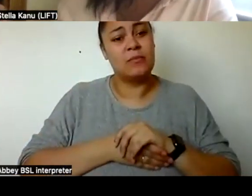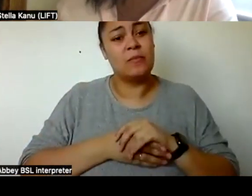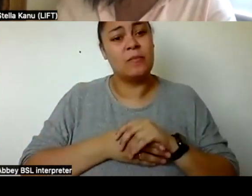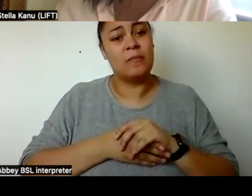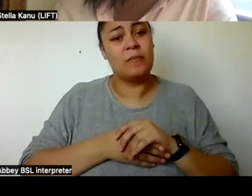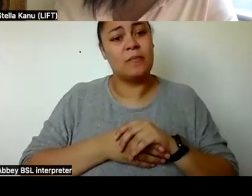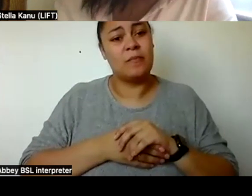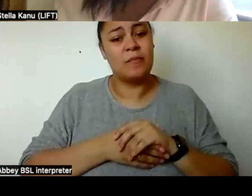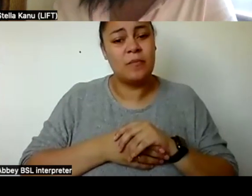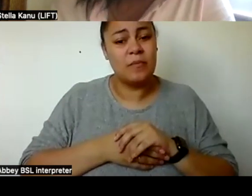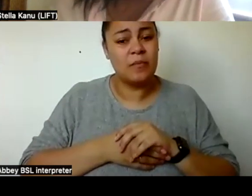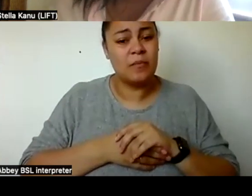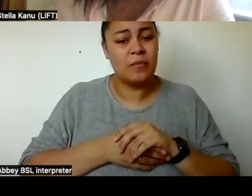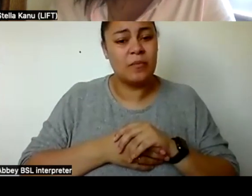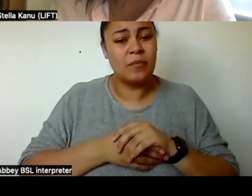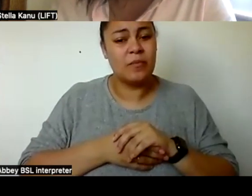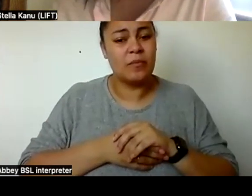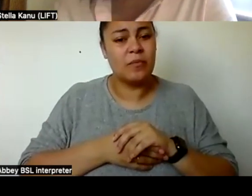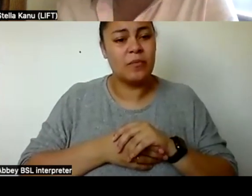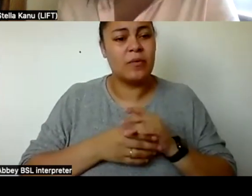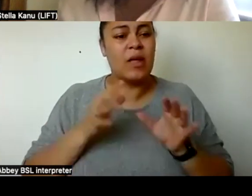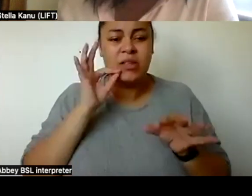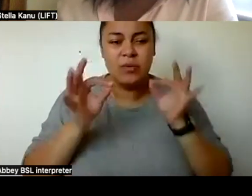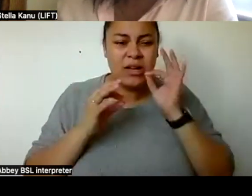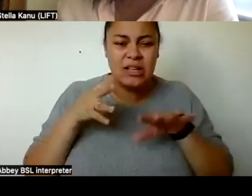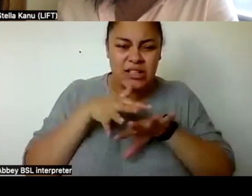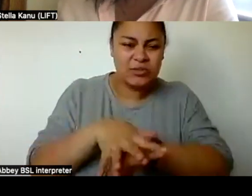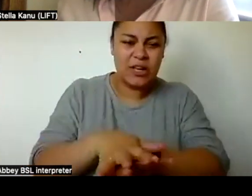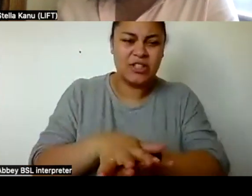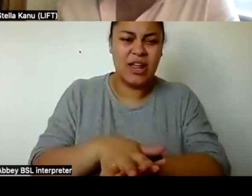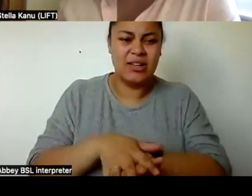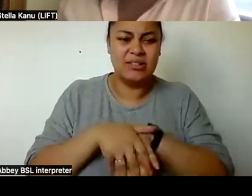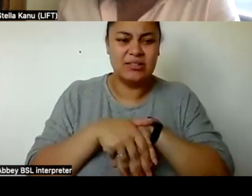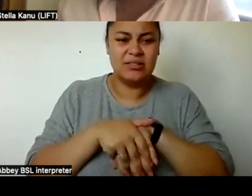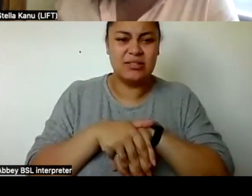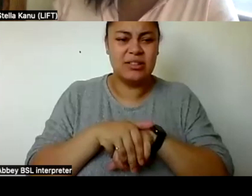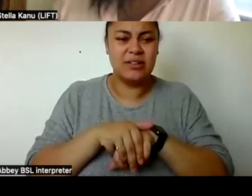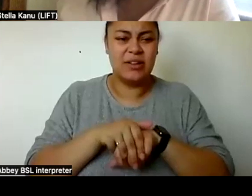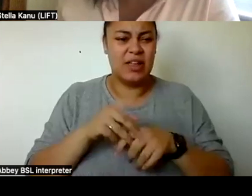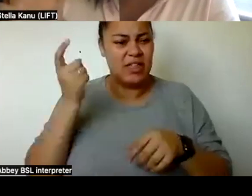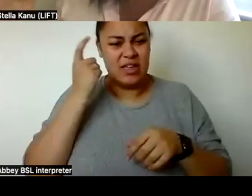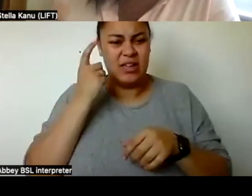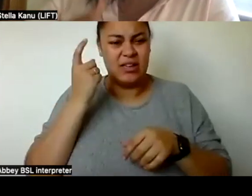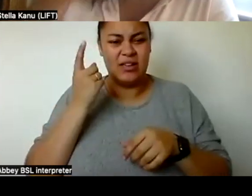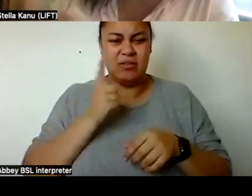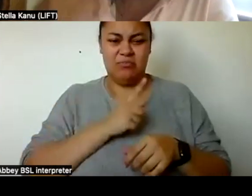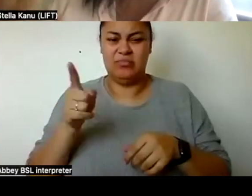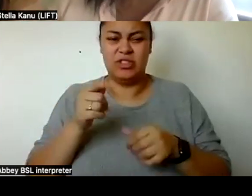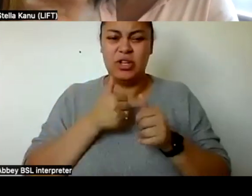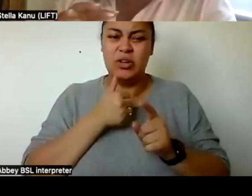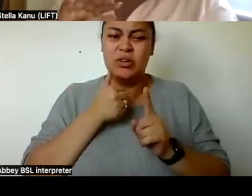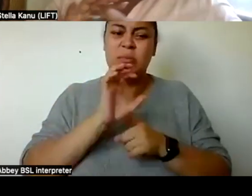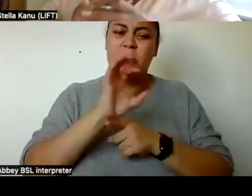intersectionality of it all, and how we can all do something that isn't about sponsoring, or we can all